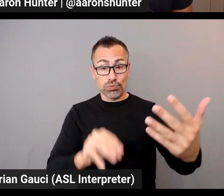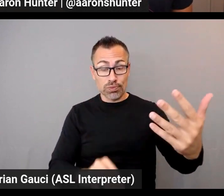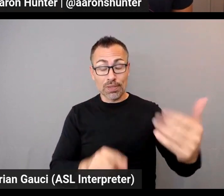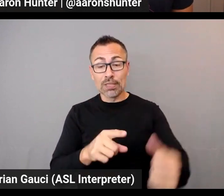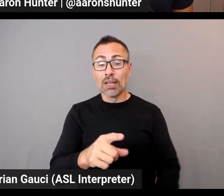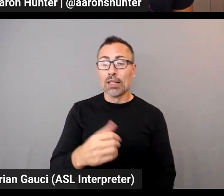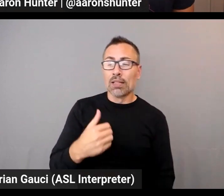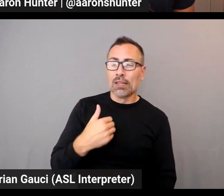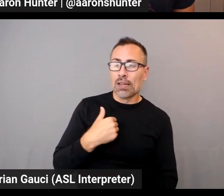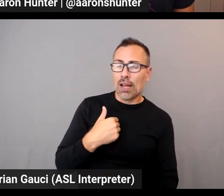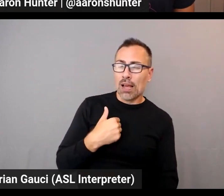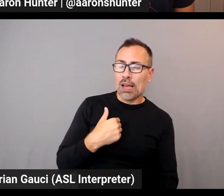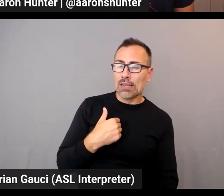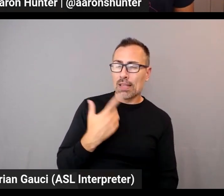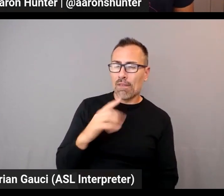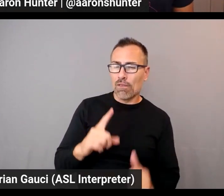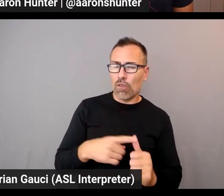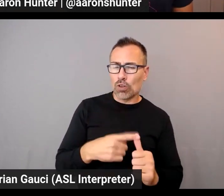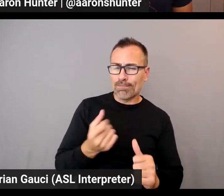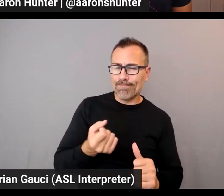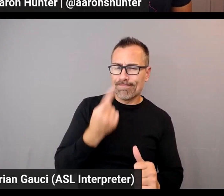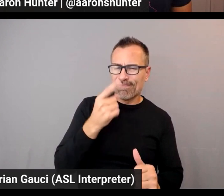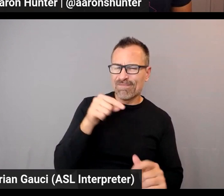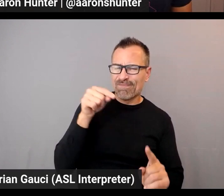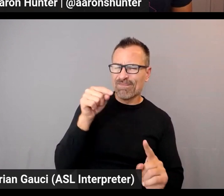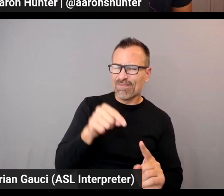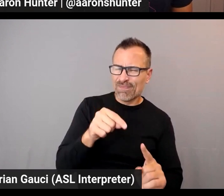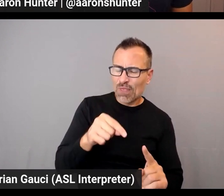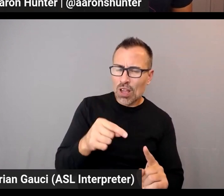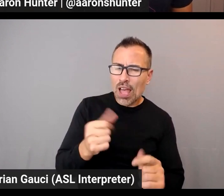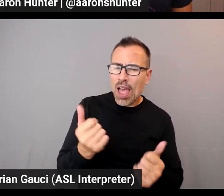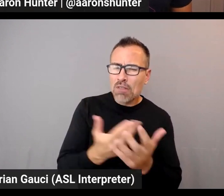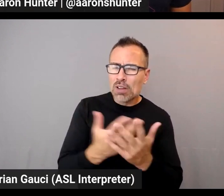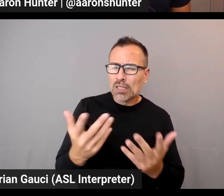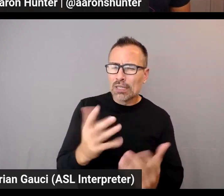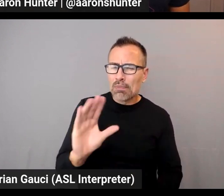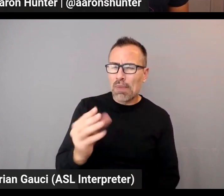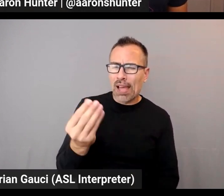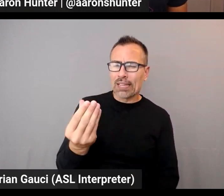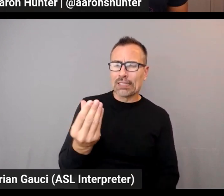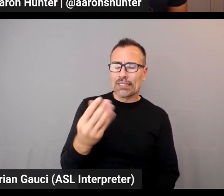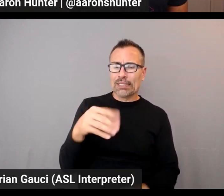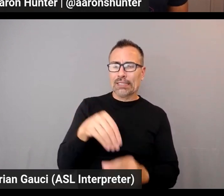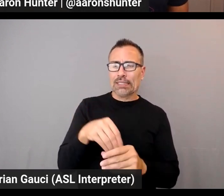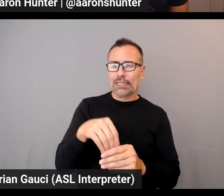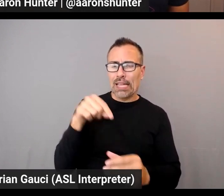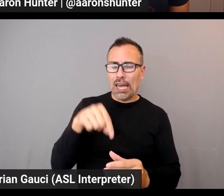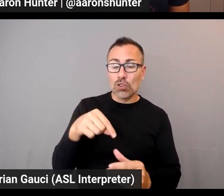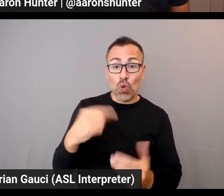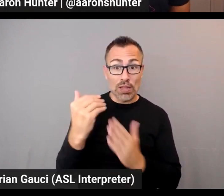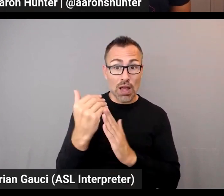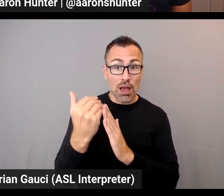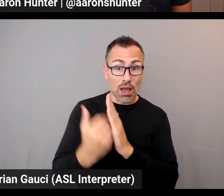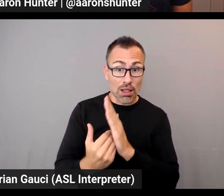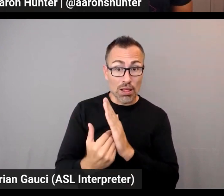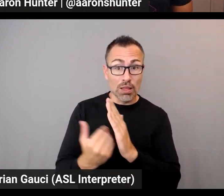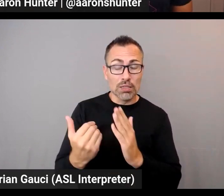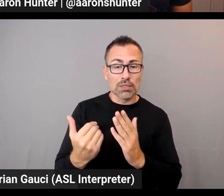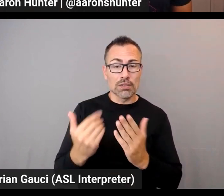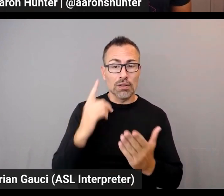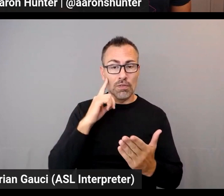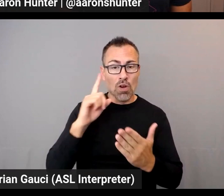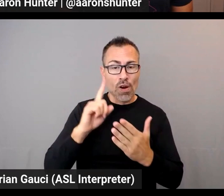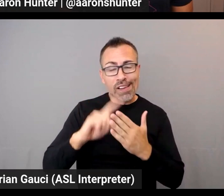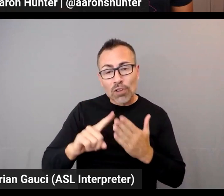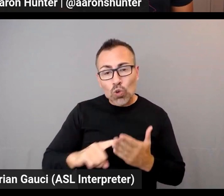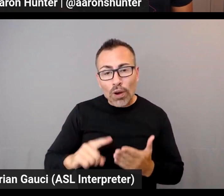what my application composition is in terms of all the packages that are referenced. So it gives you sort of a list of, the inventory of all the